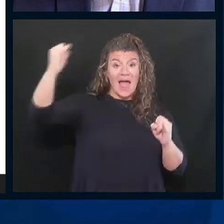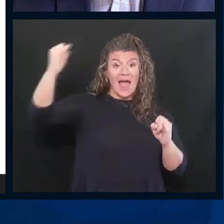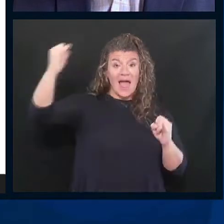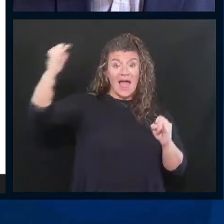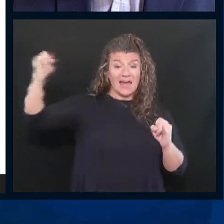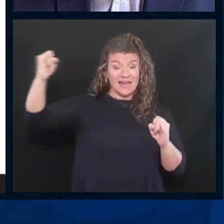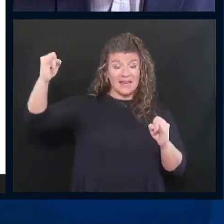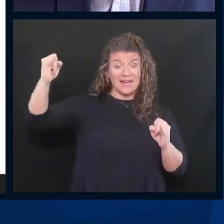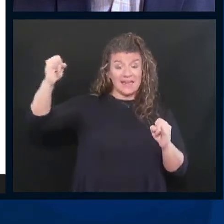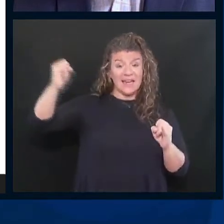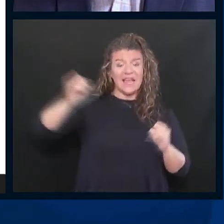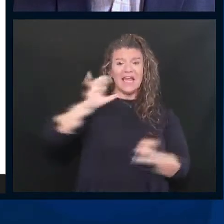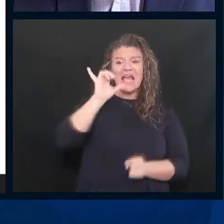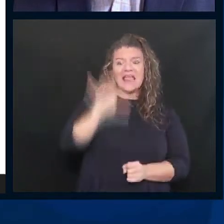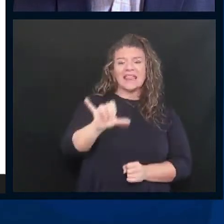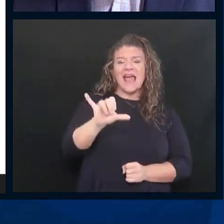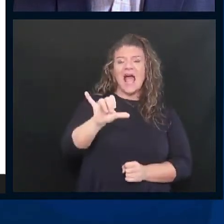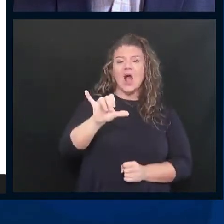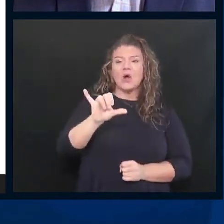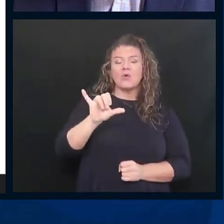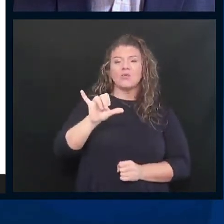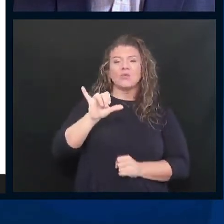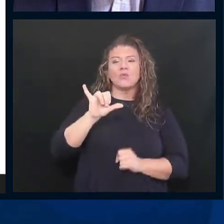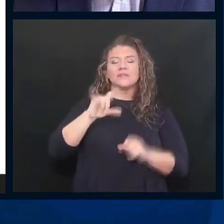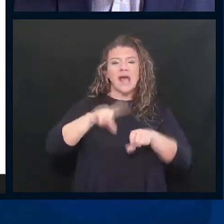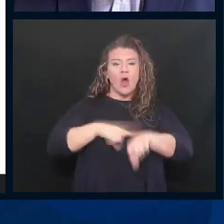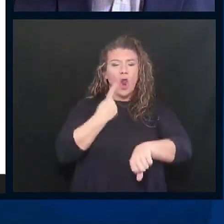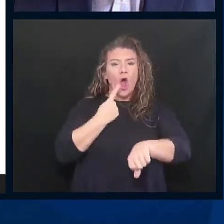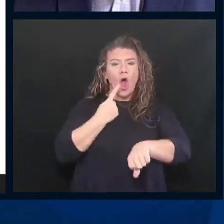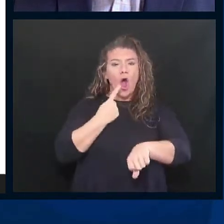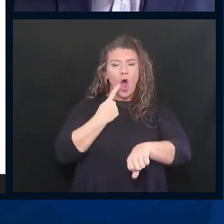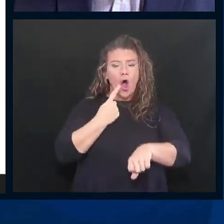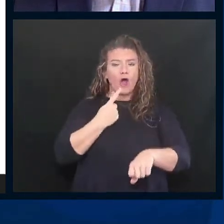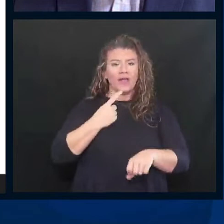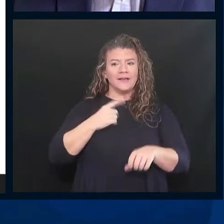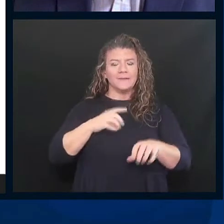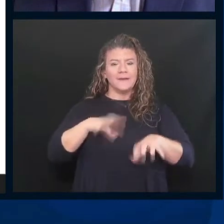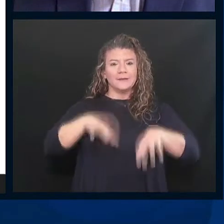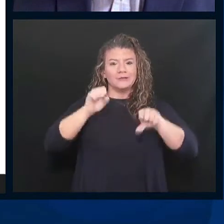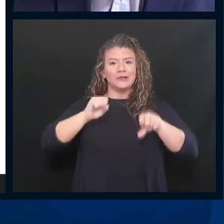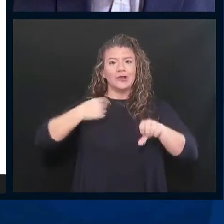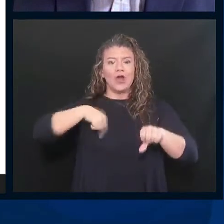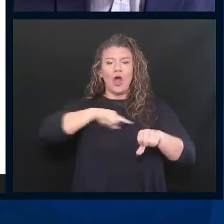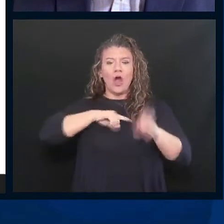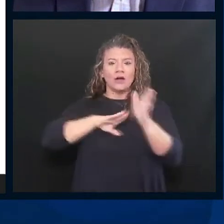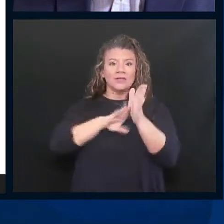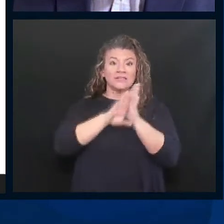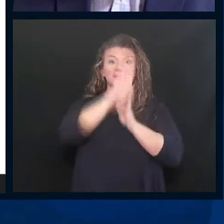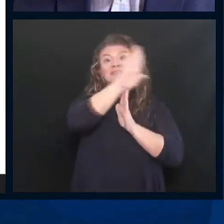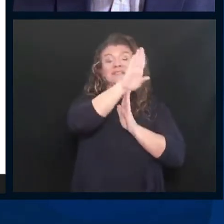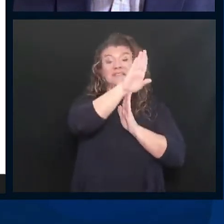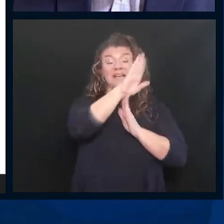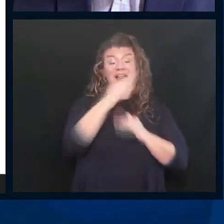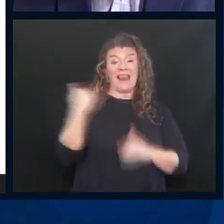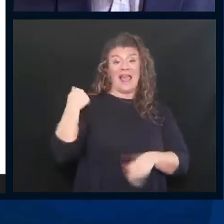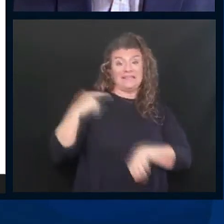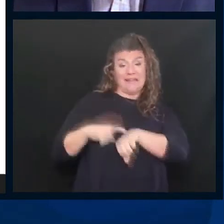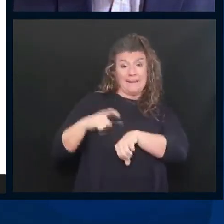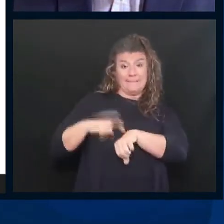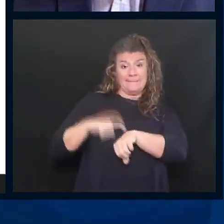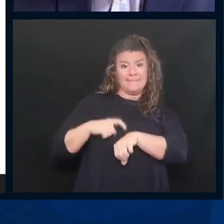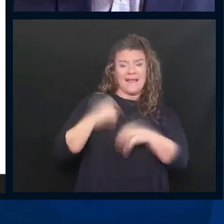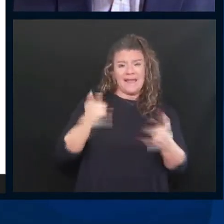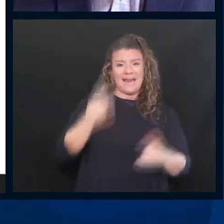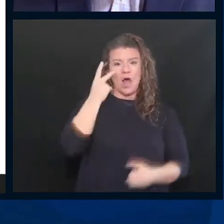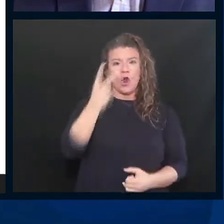And on the right, that was our how long it took us to get to our peak point in the last surge, and look at